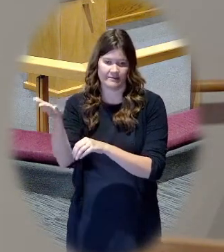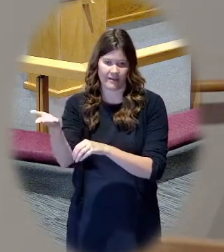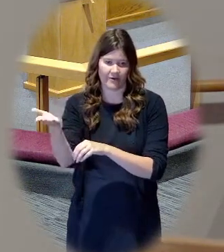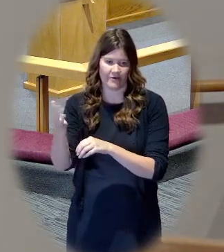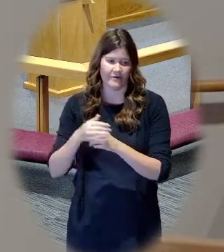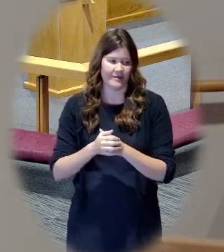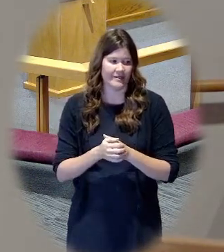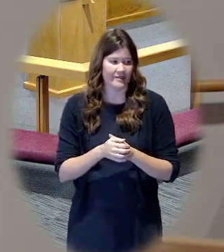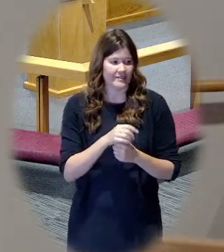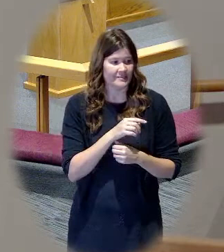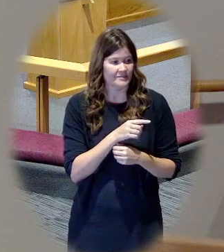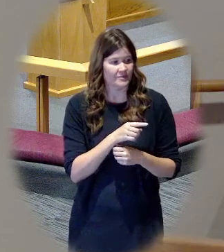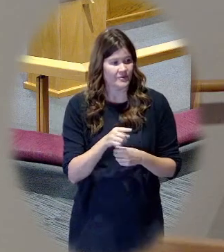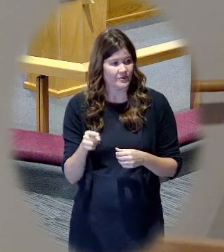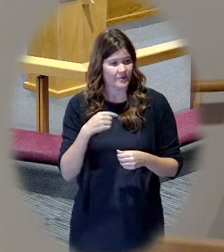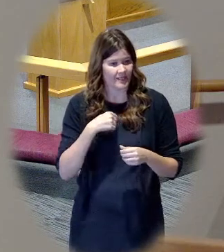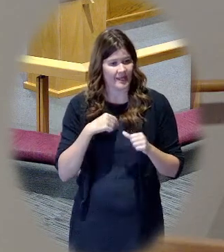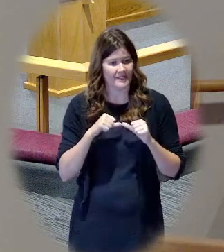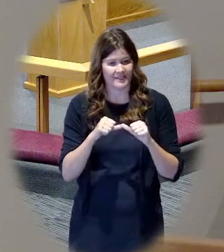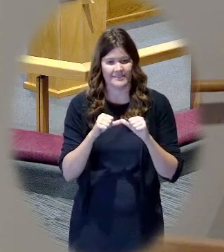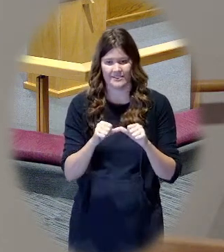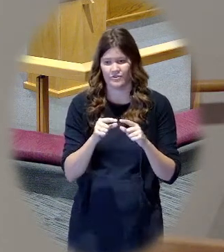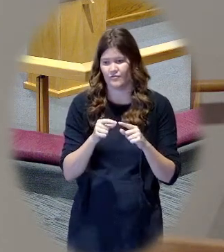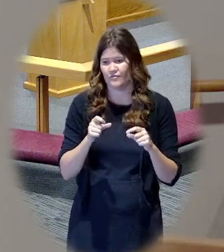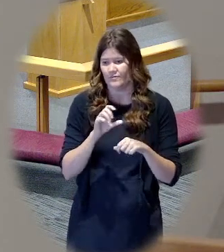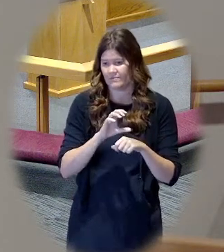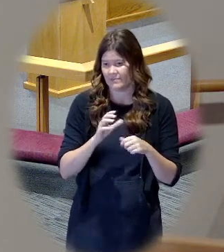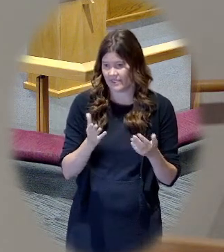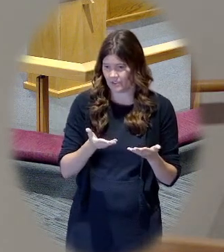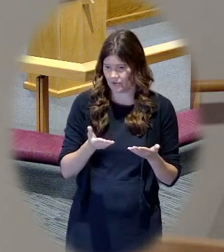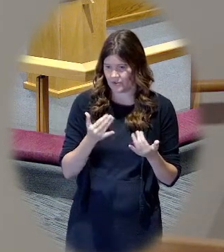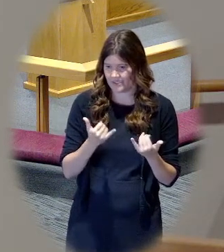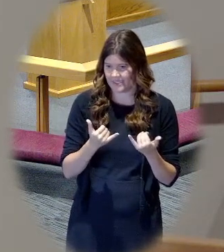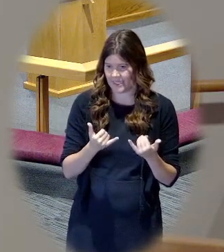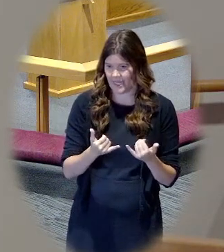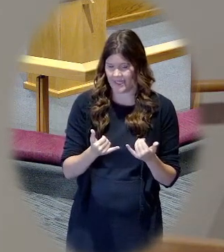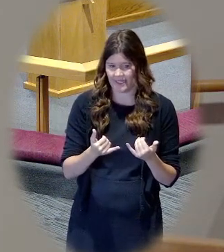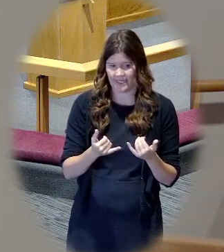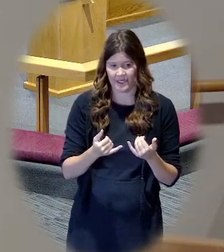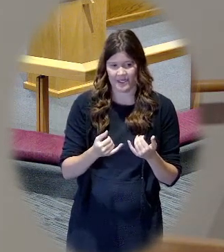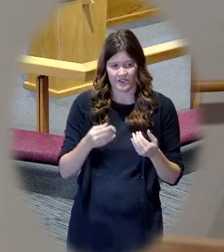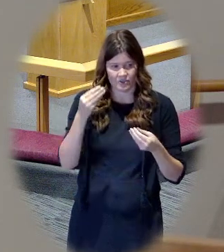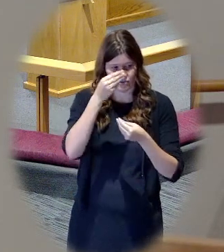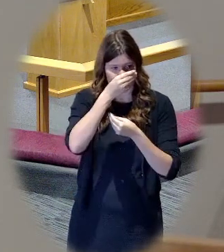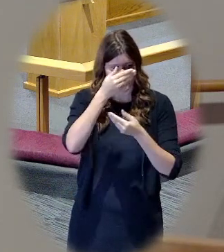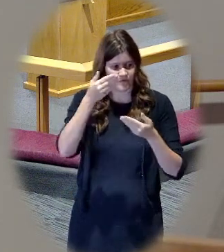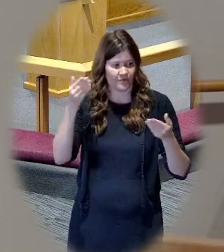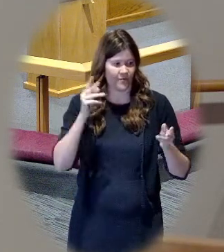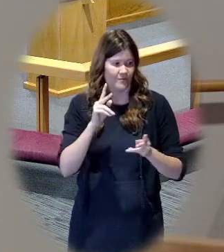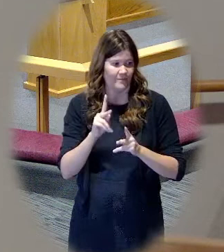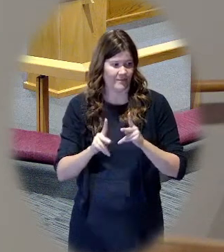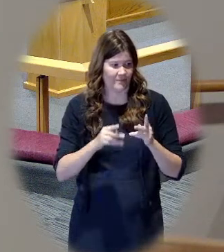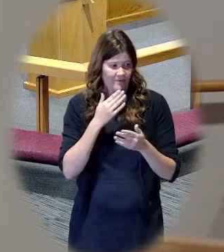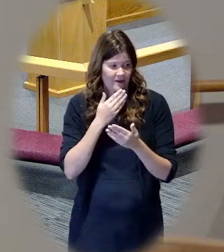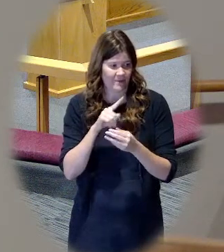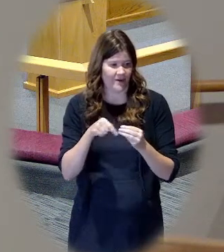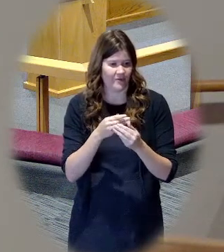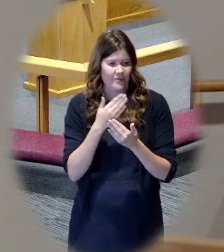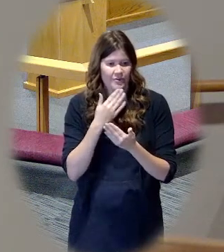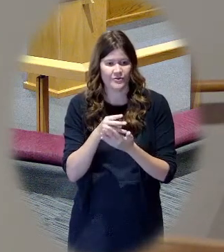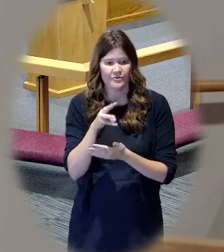As you and I are carried forth from this place to share this good news with all that we meet.